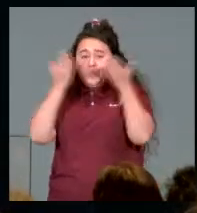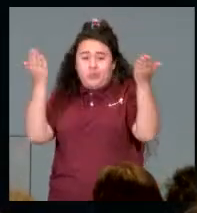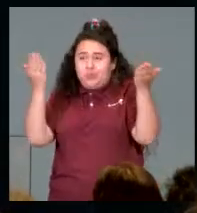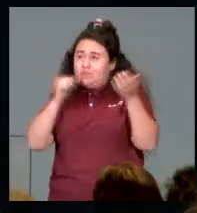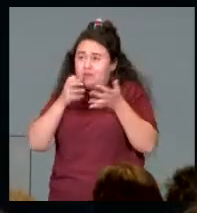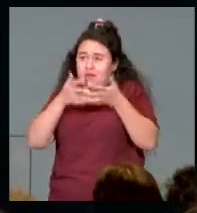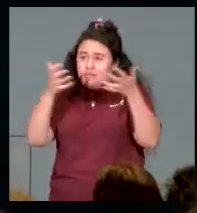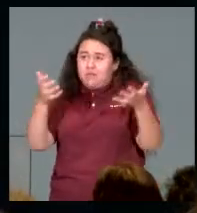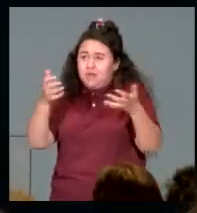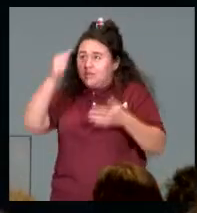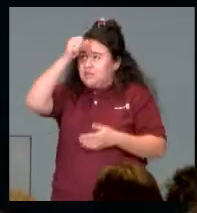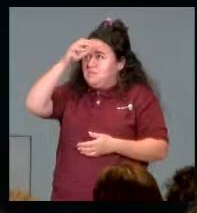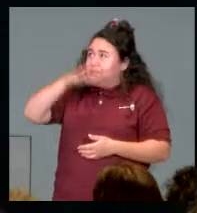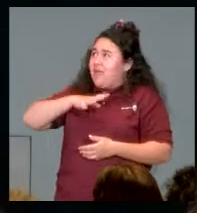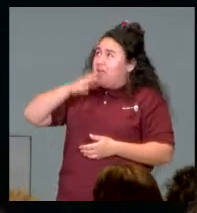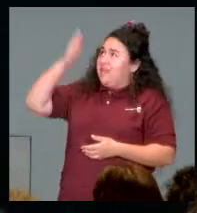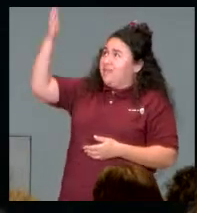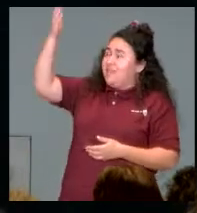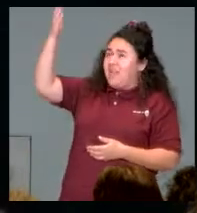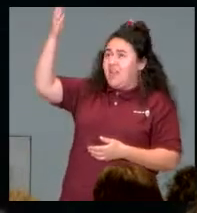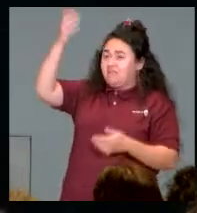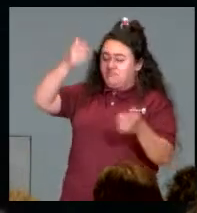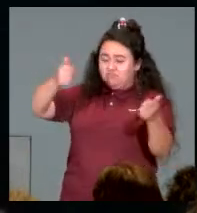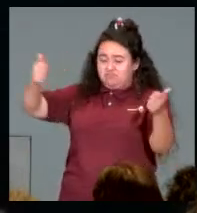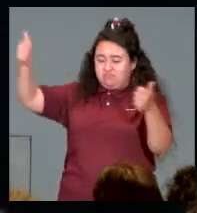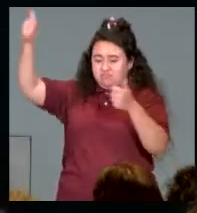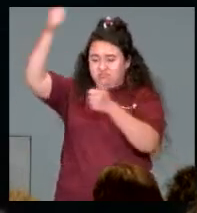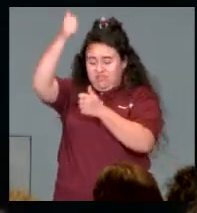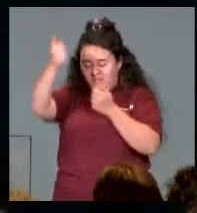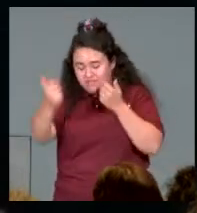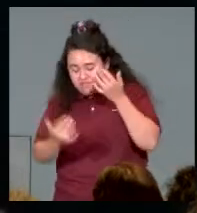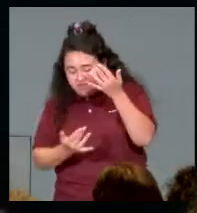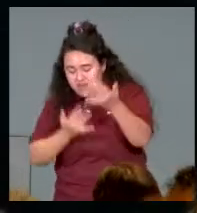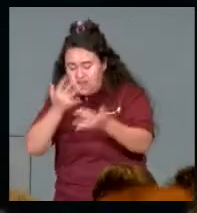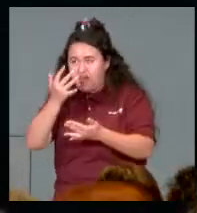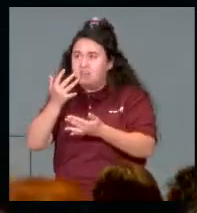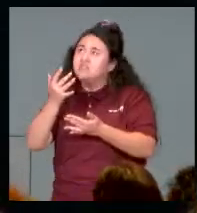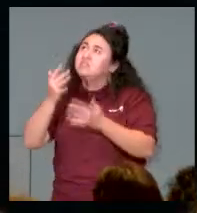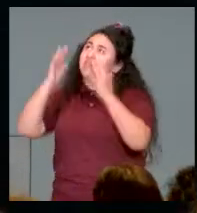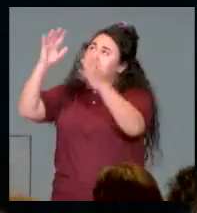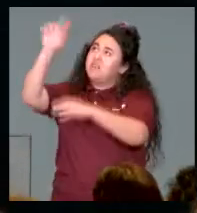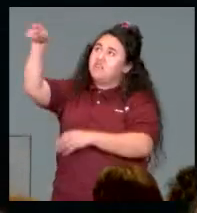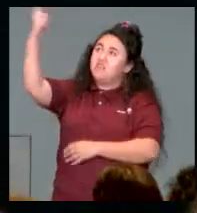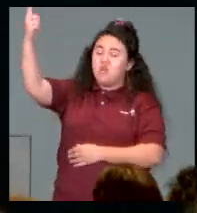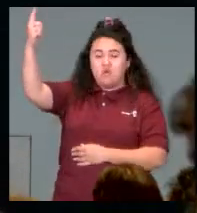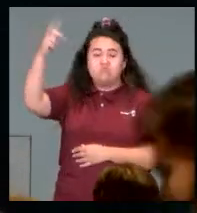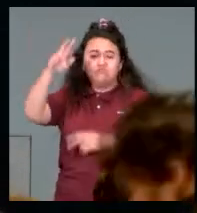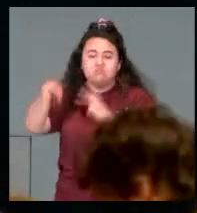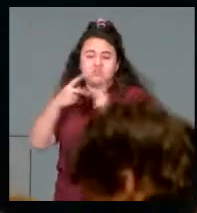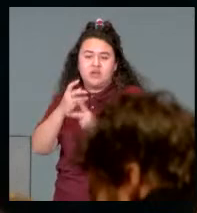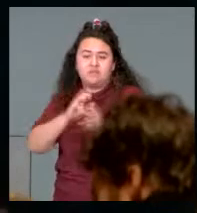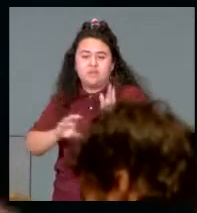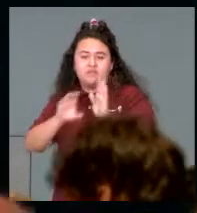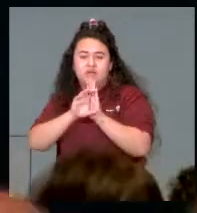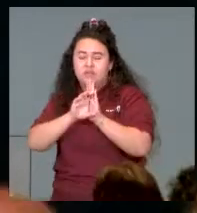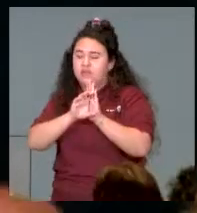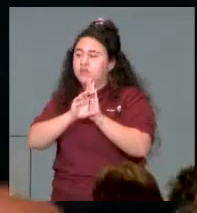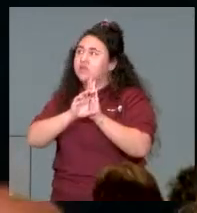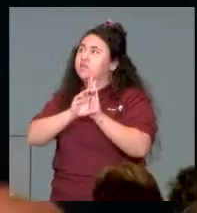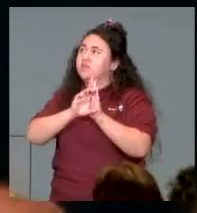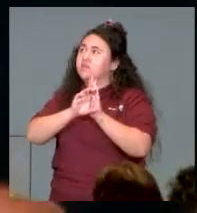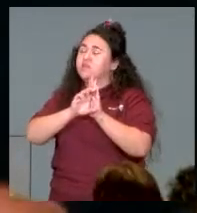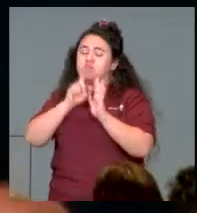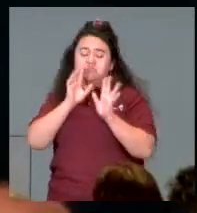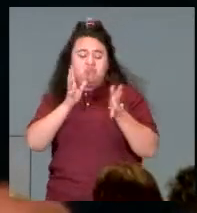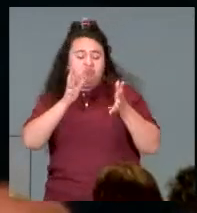Here's a man before a fight. A leave me alone type character. Emerging from the penniless death